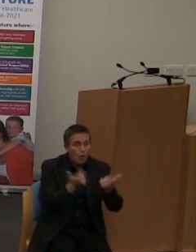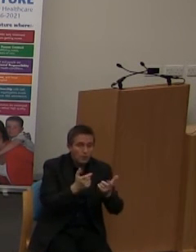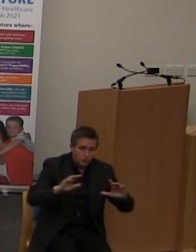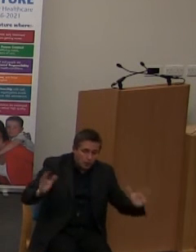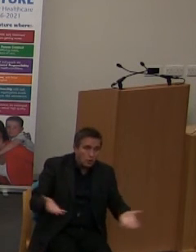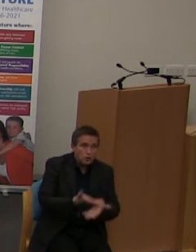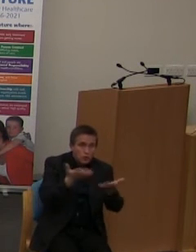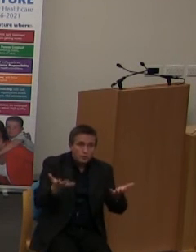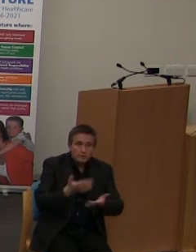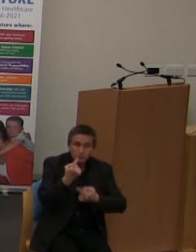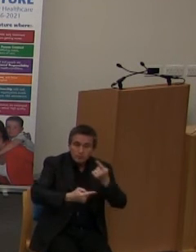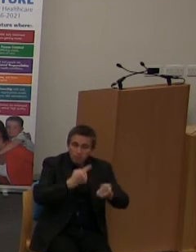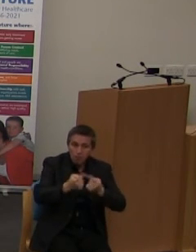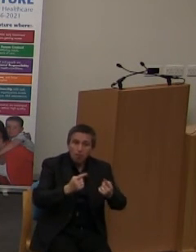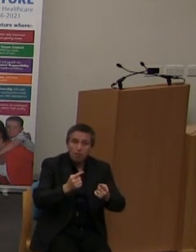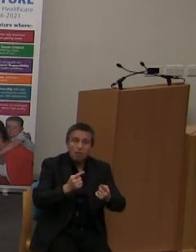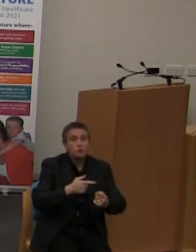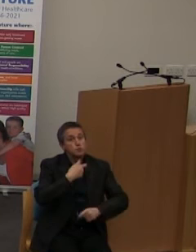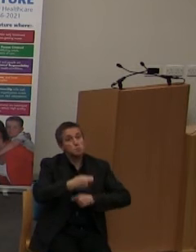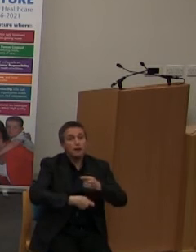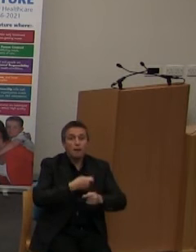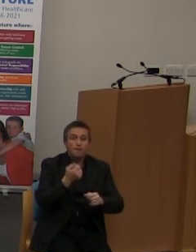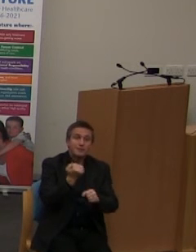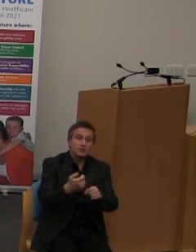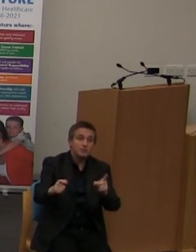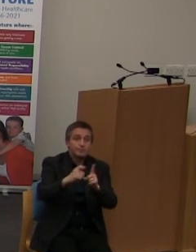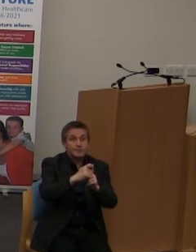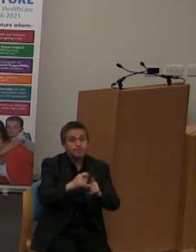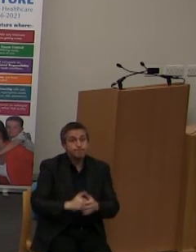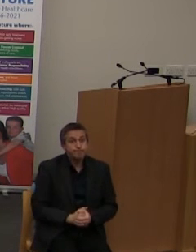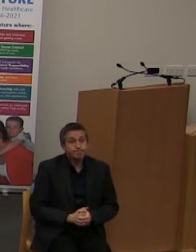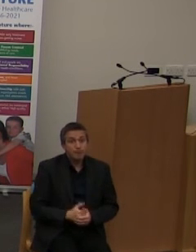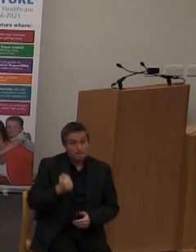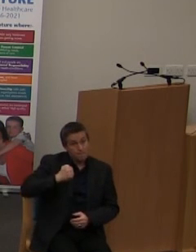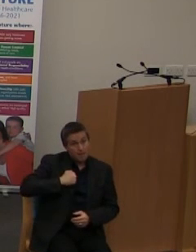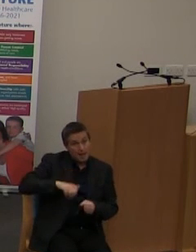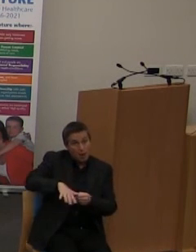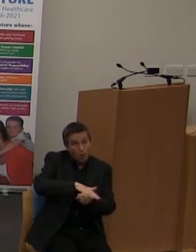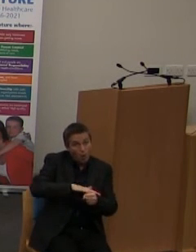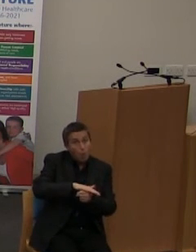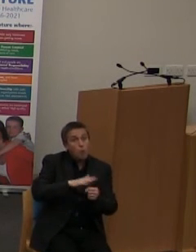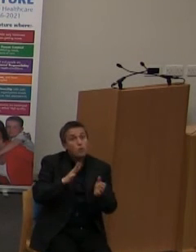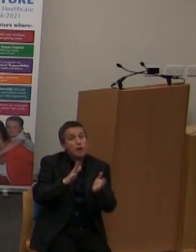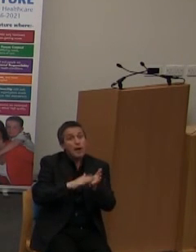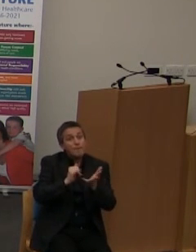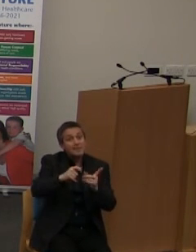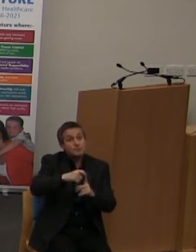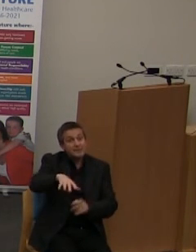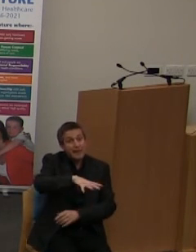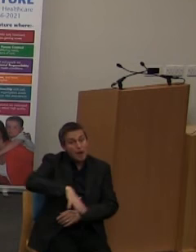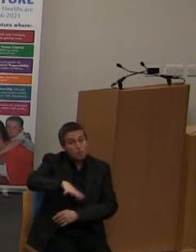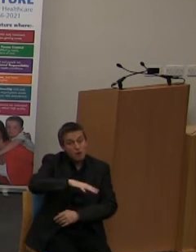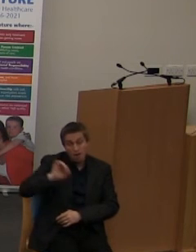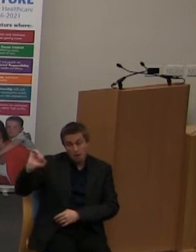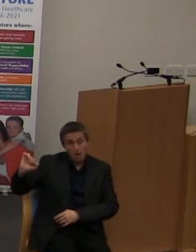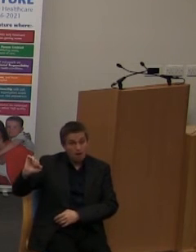that people do choose to become a GP. And in my own constituency, in my own patient group, in my own town that I live